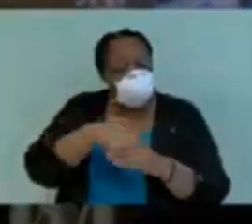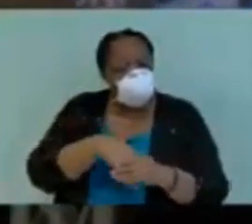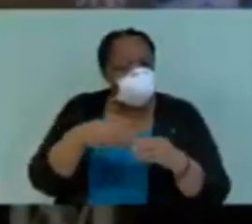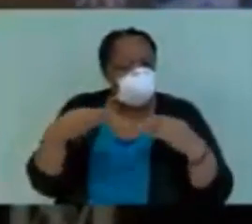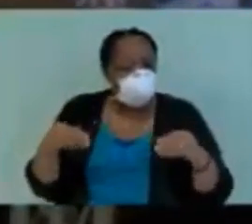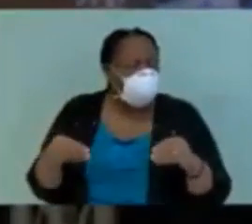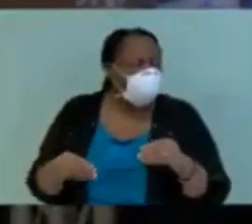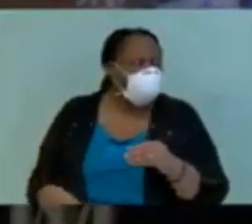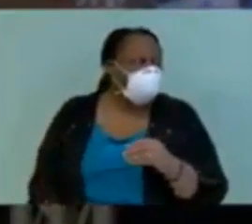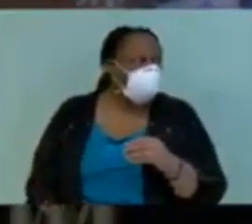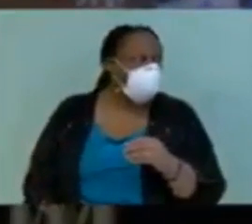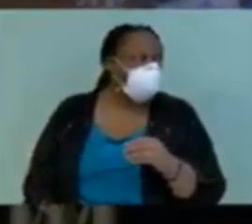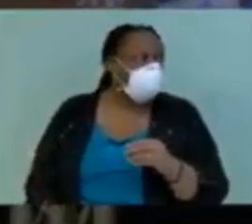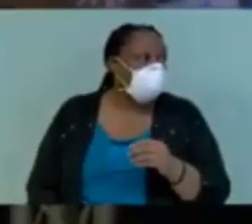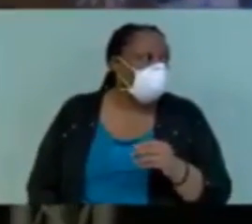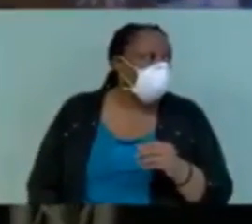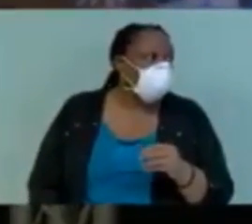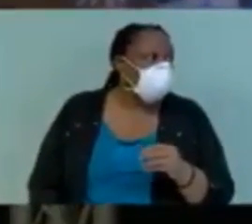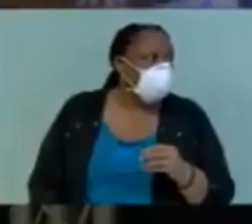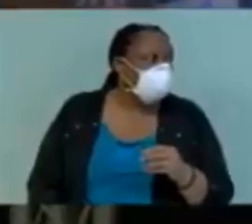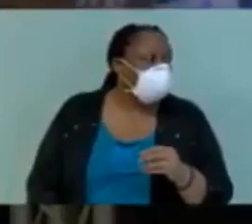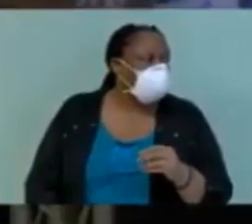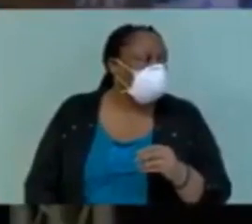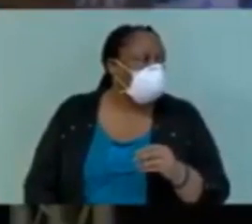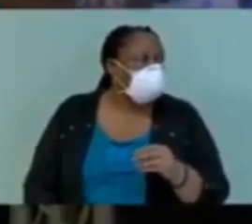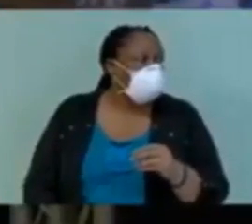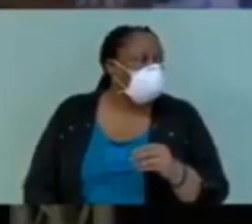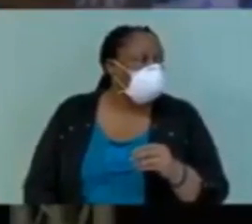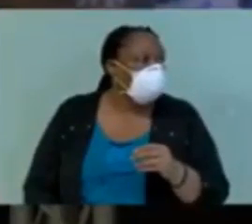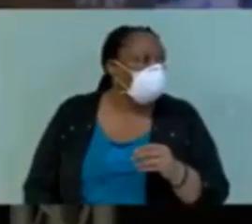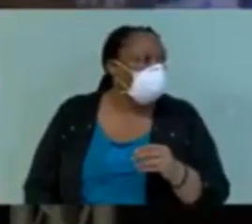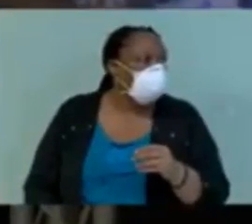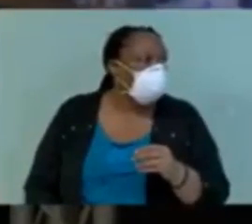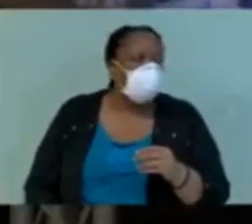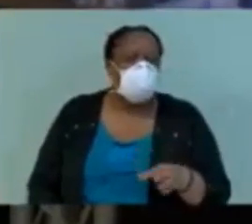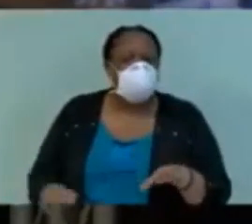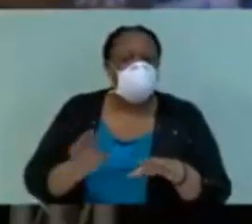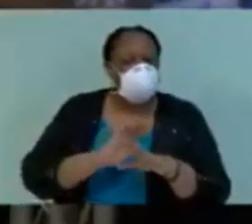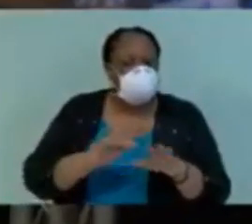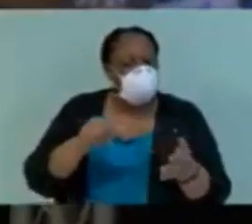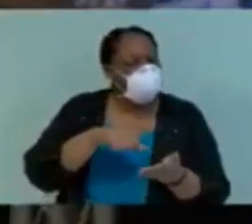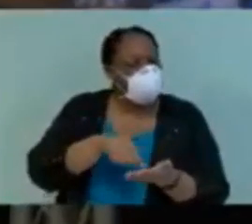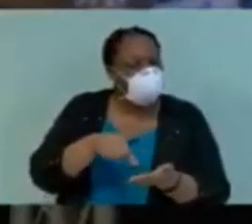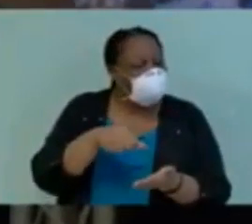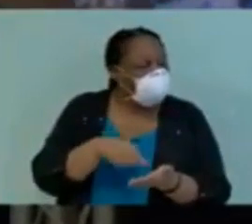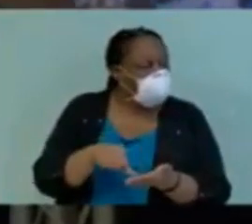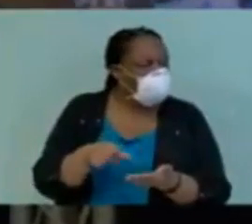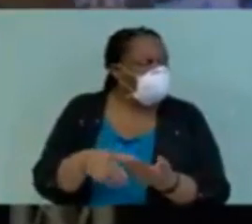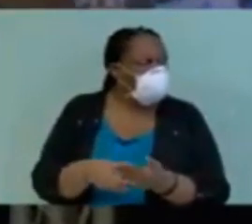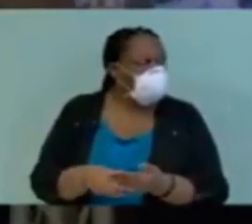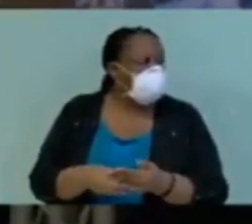call mini supermarkets in individual homes, creating unnecessary waste.